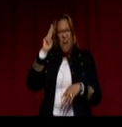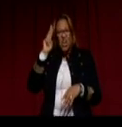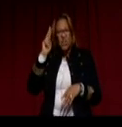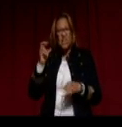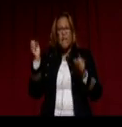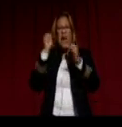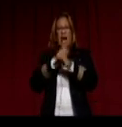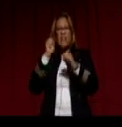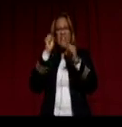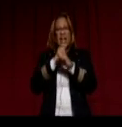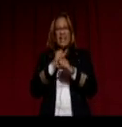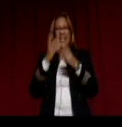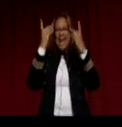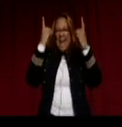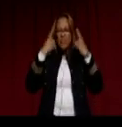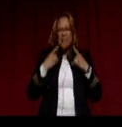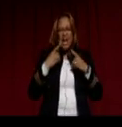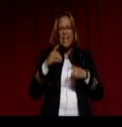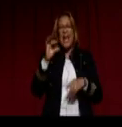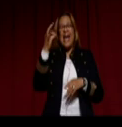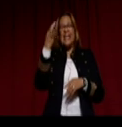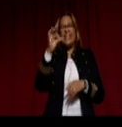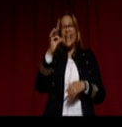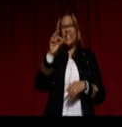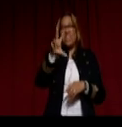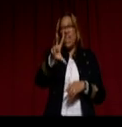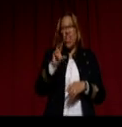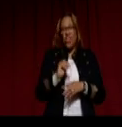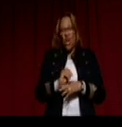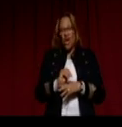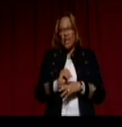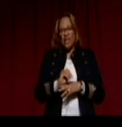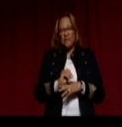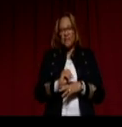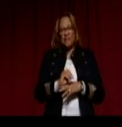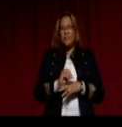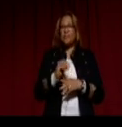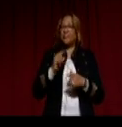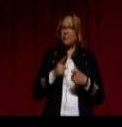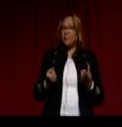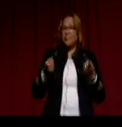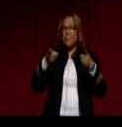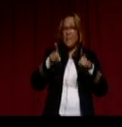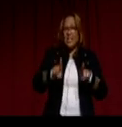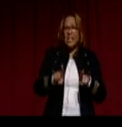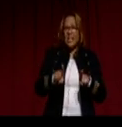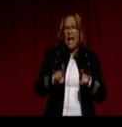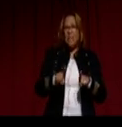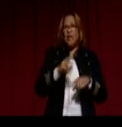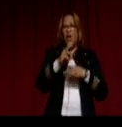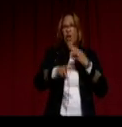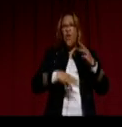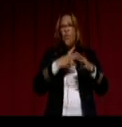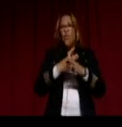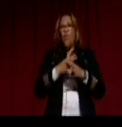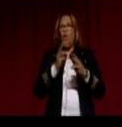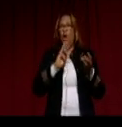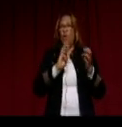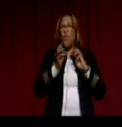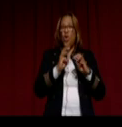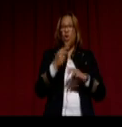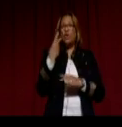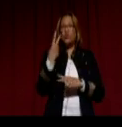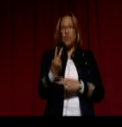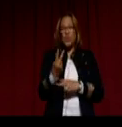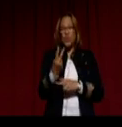Then came the Depression of the 1930s, and then came World War II, and of all those events, it was